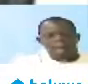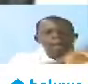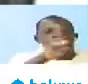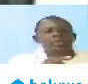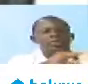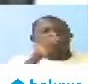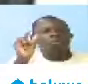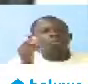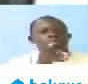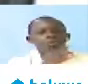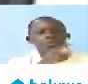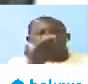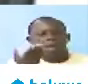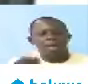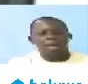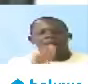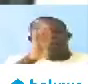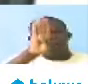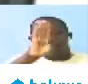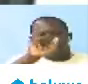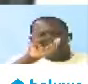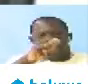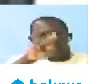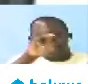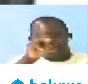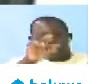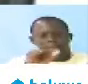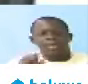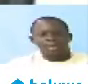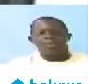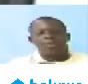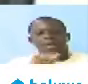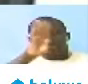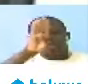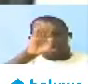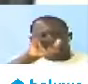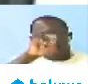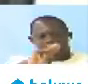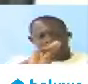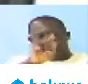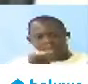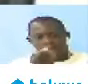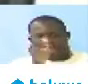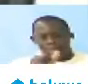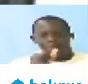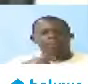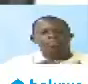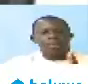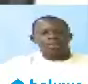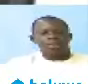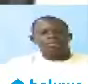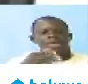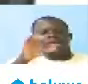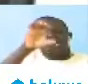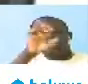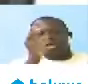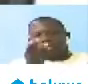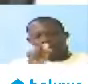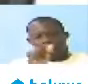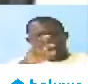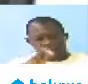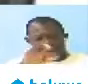Telo City. That's Charles Telo's city. So Banga. Banga ha. Banga.